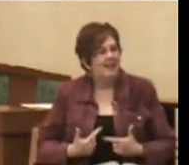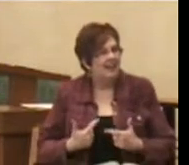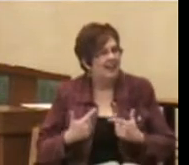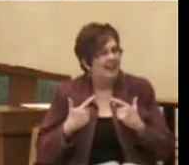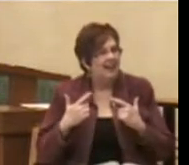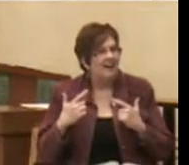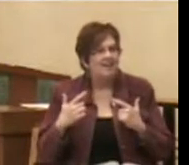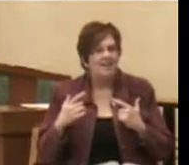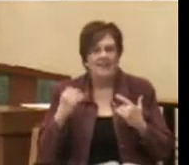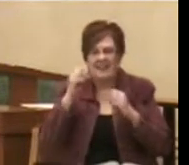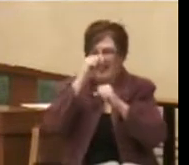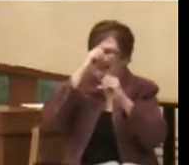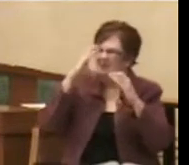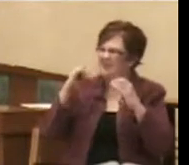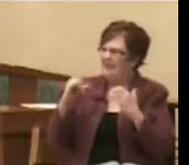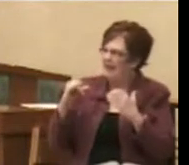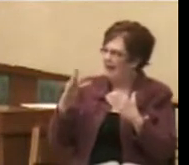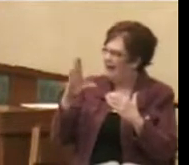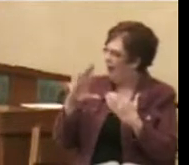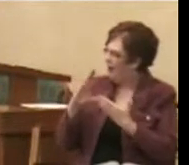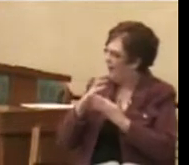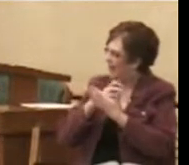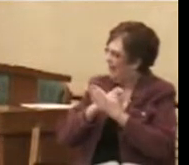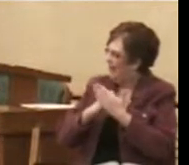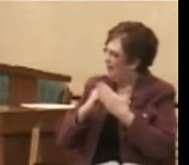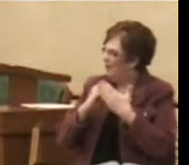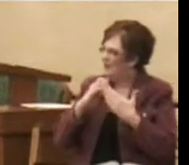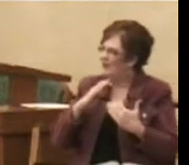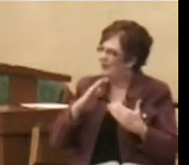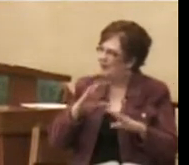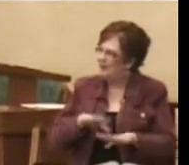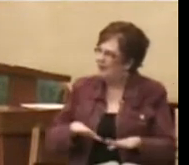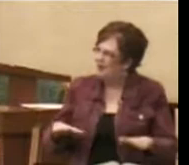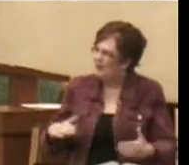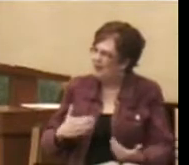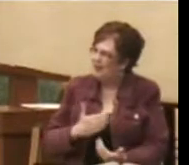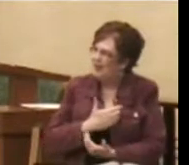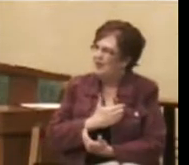gathers his children unto his bosom.